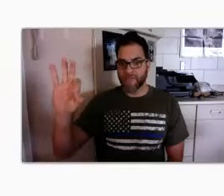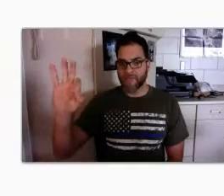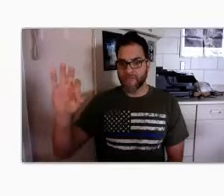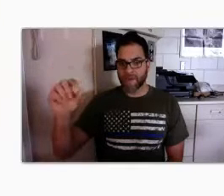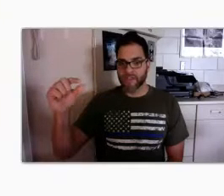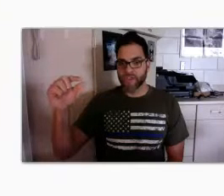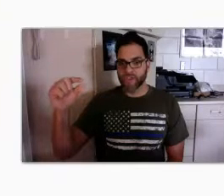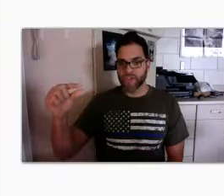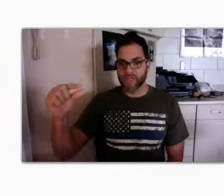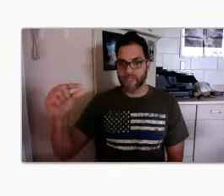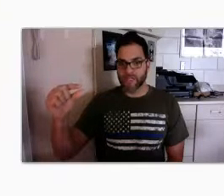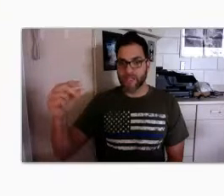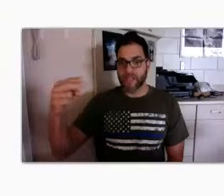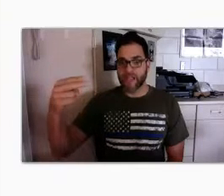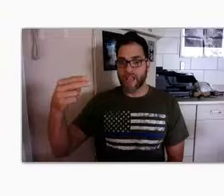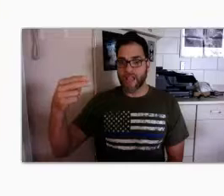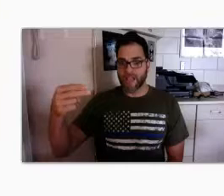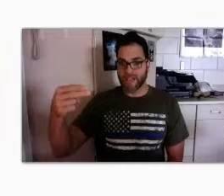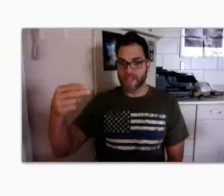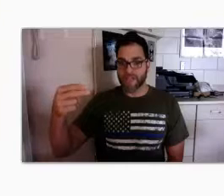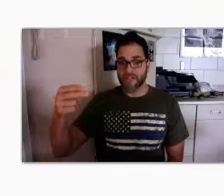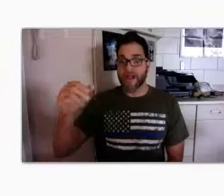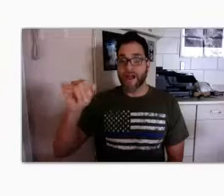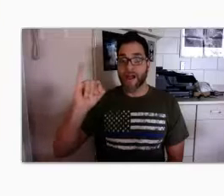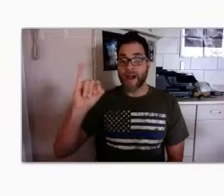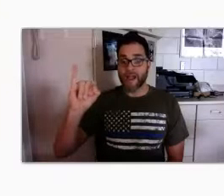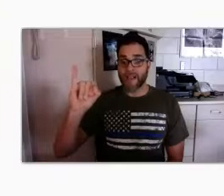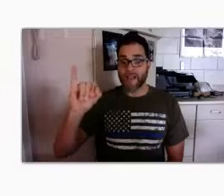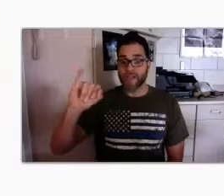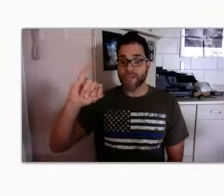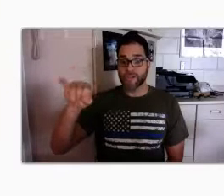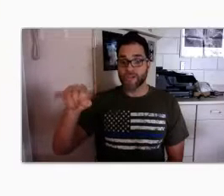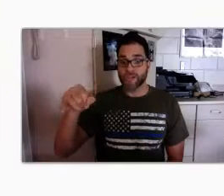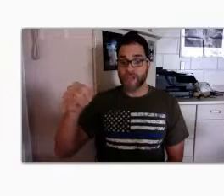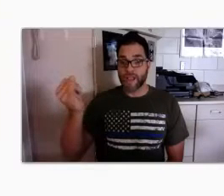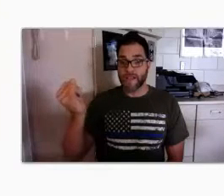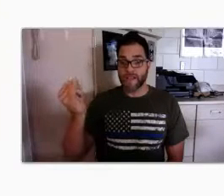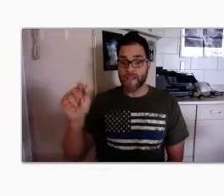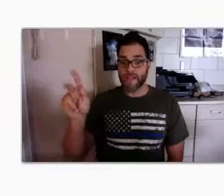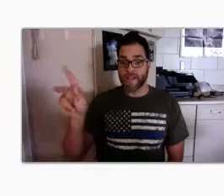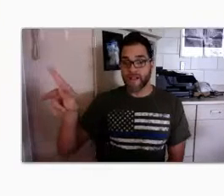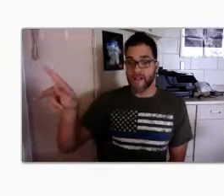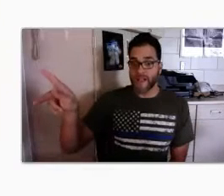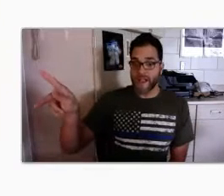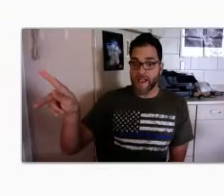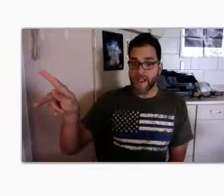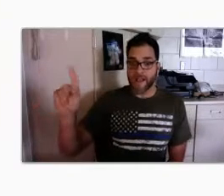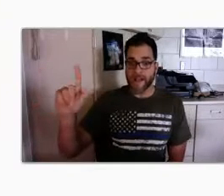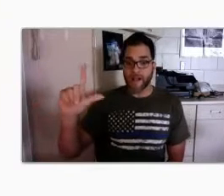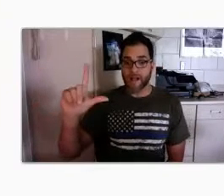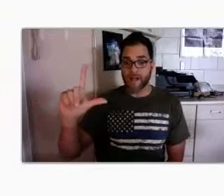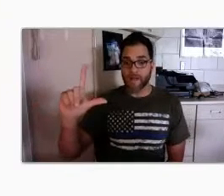F, G, H, I, J,